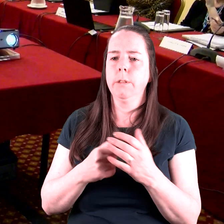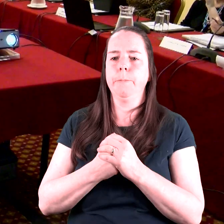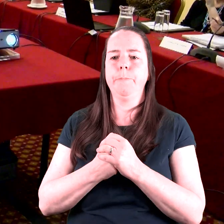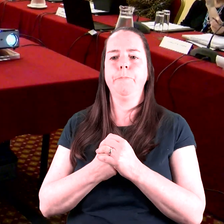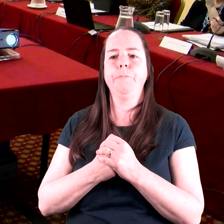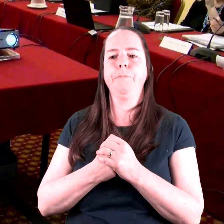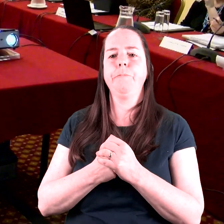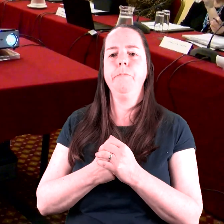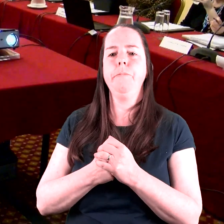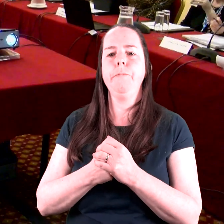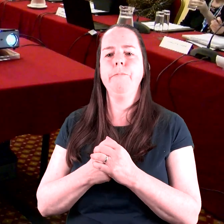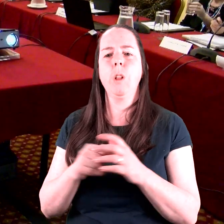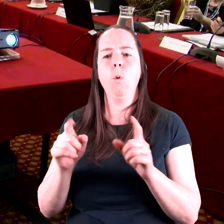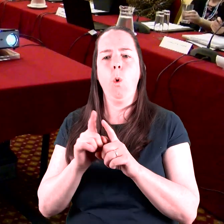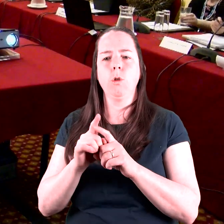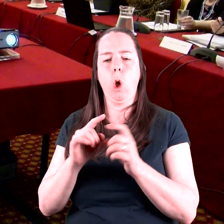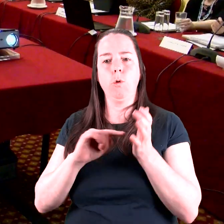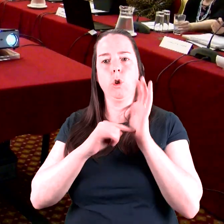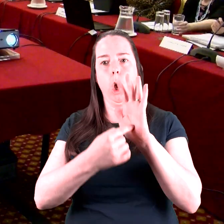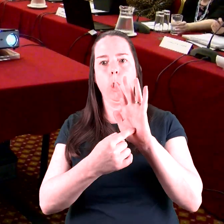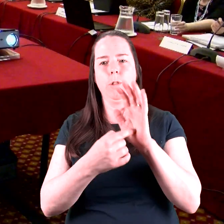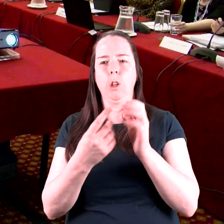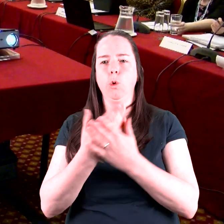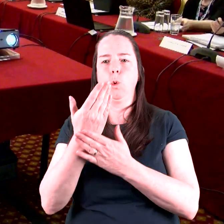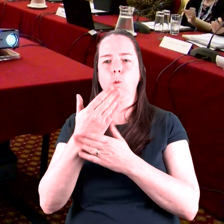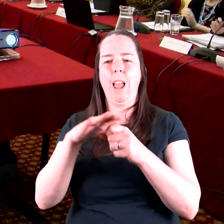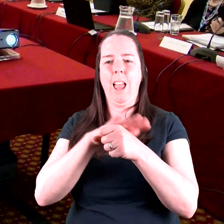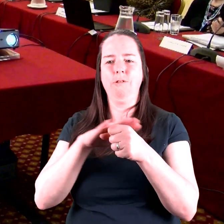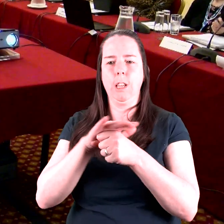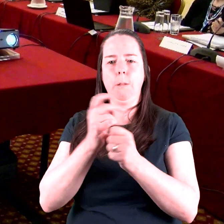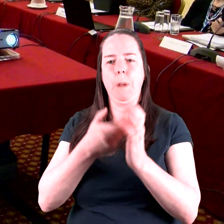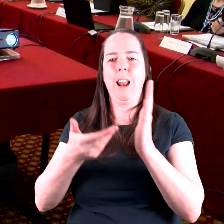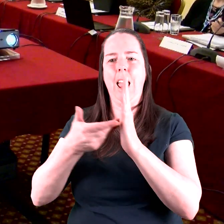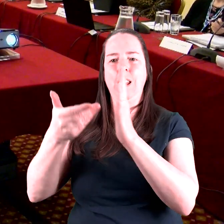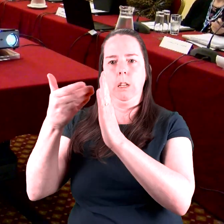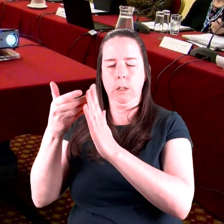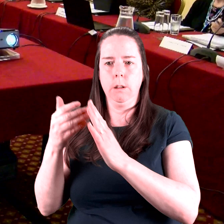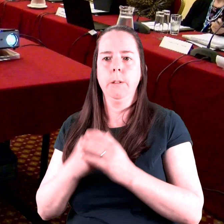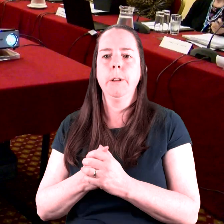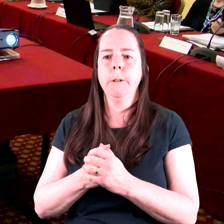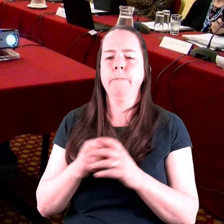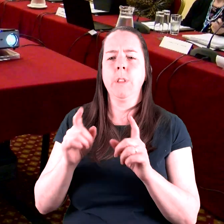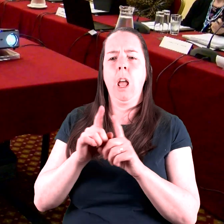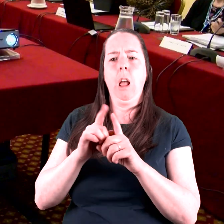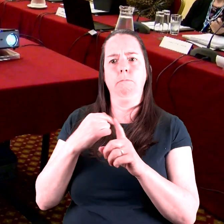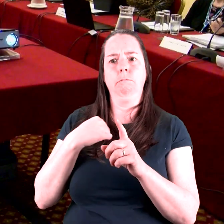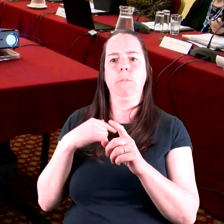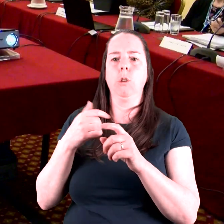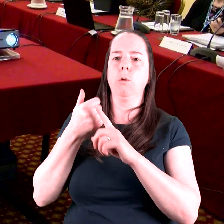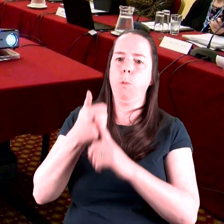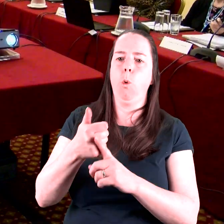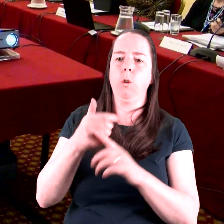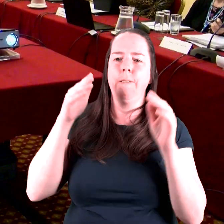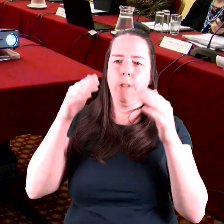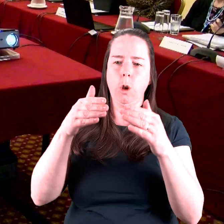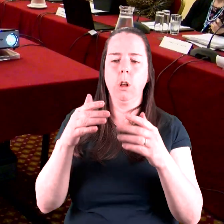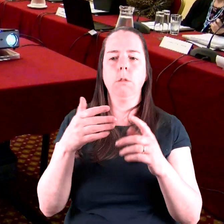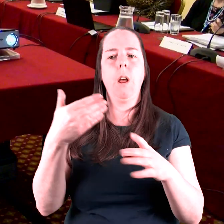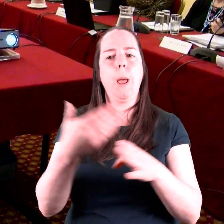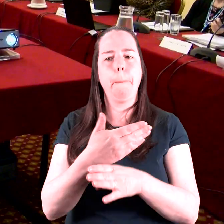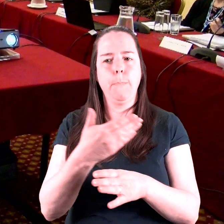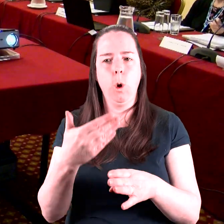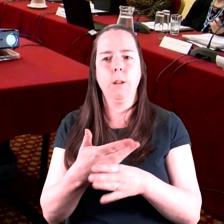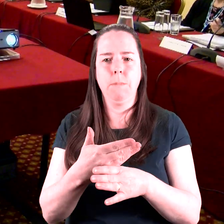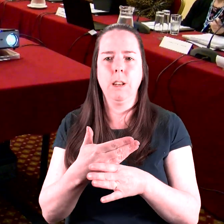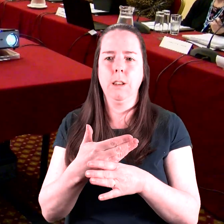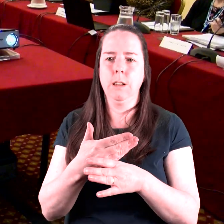absolutely fantastic. It also shows the new areas that have been added, which I think are really keen, and I would too support the focus on, particularly on